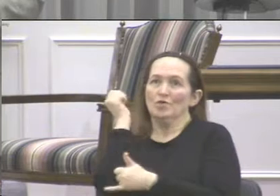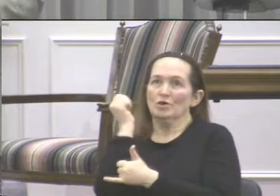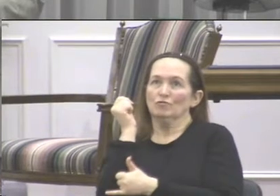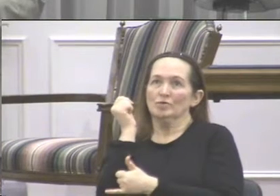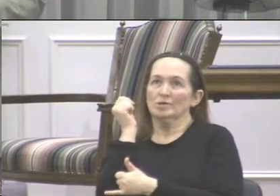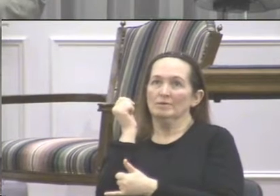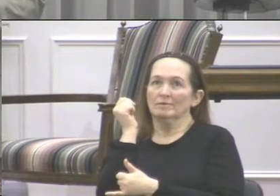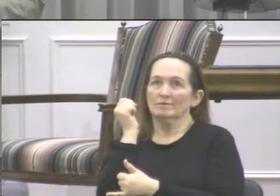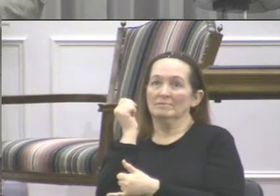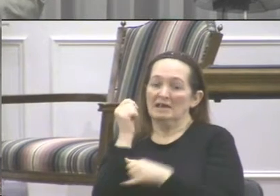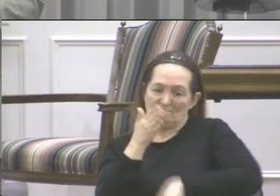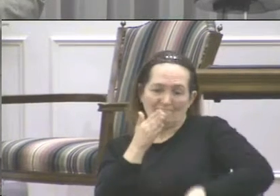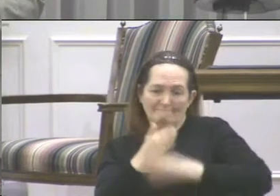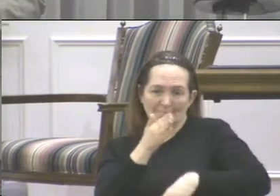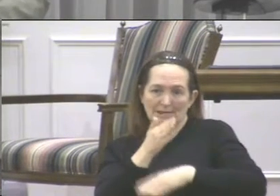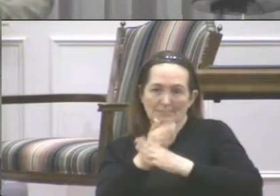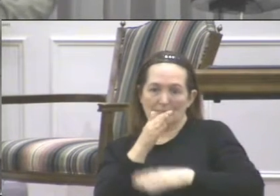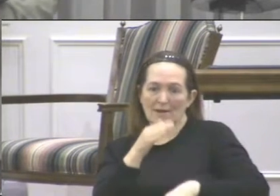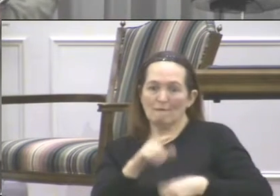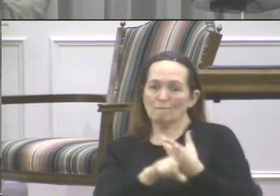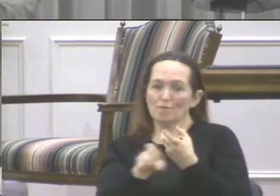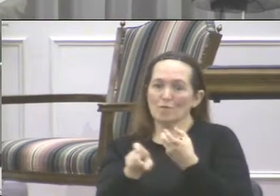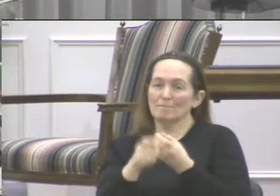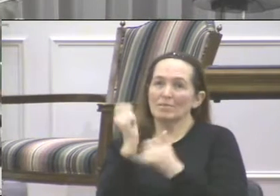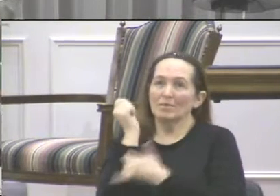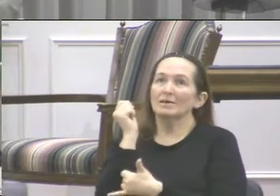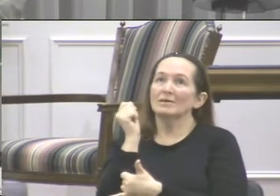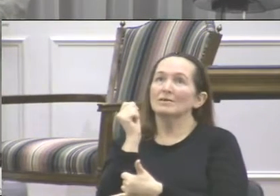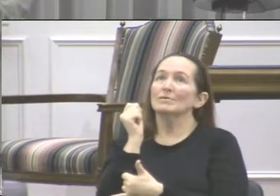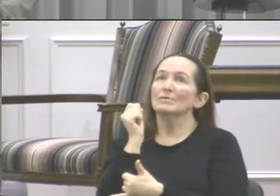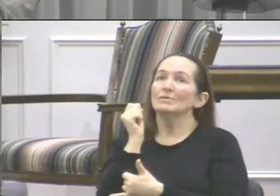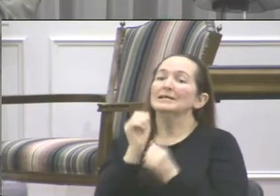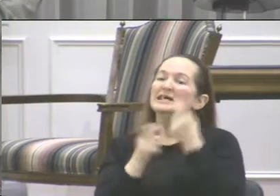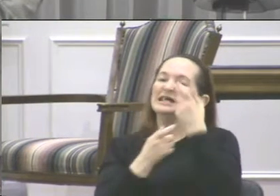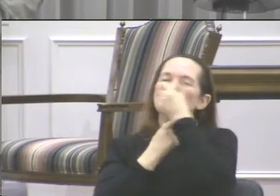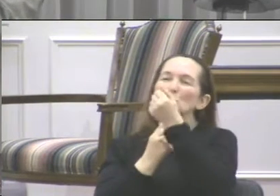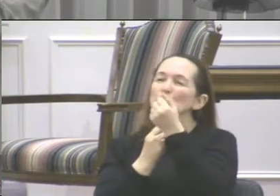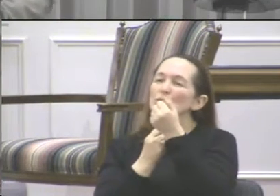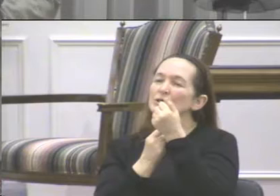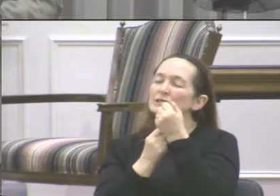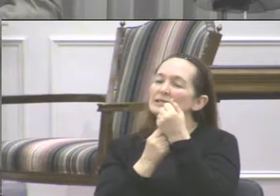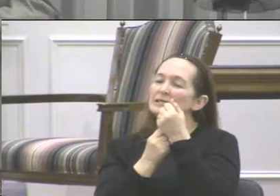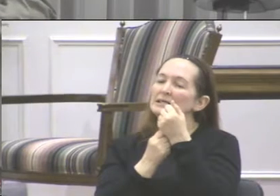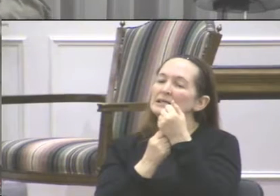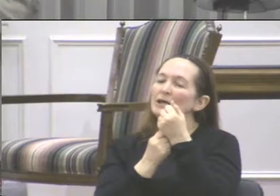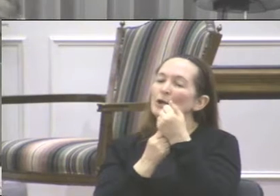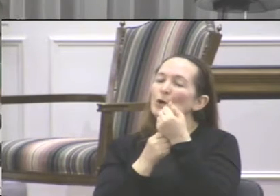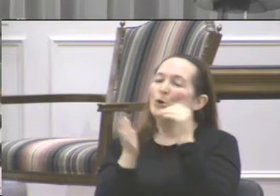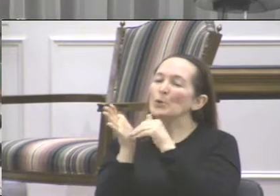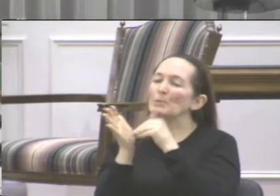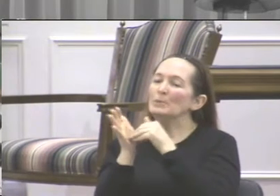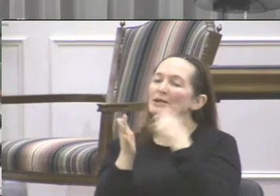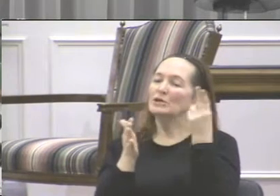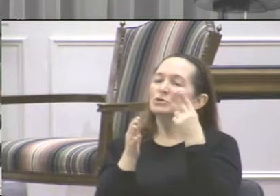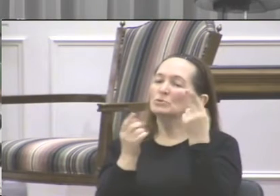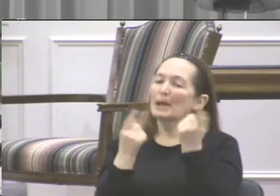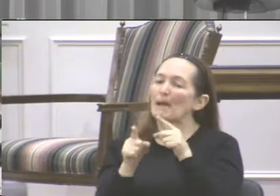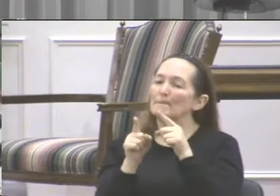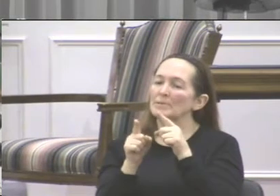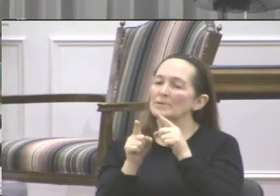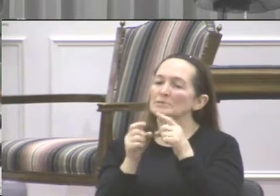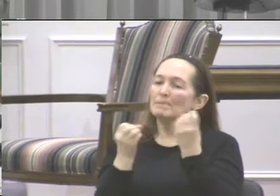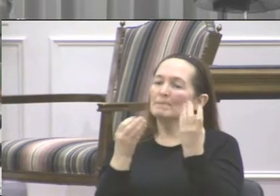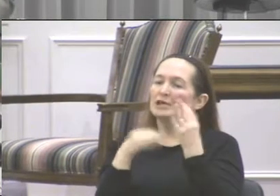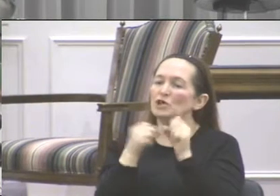Interesting that a repeat of history takes place several years later. And because of a famine,